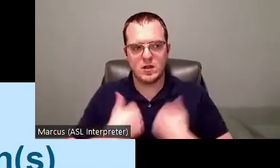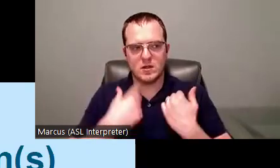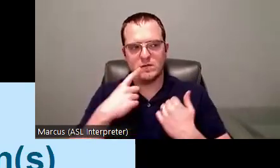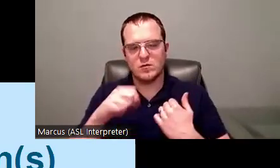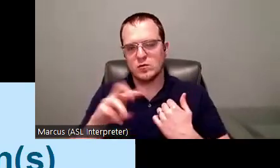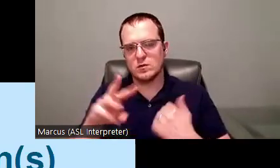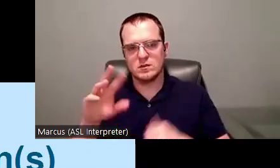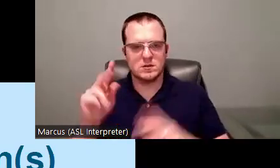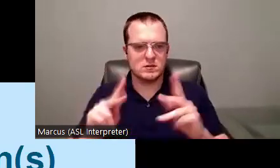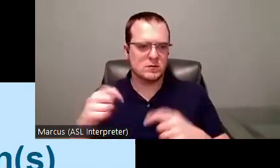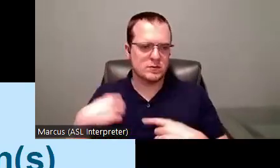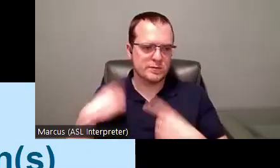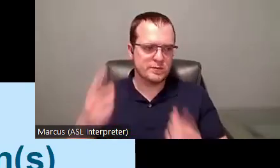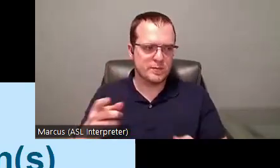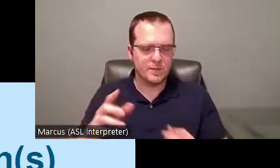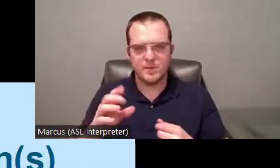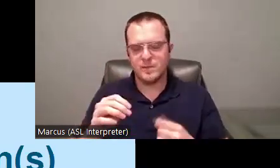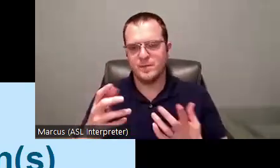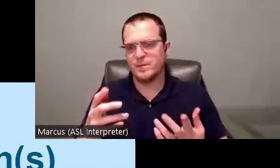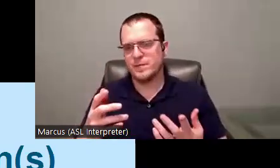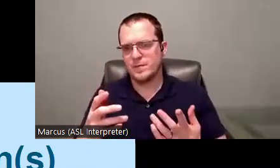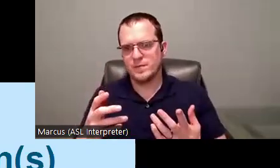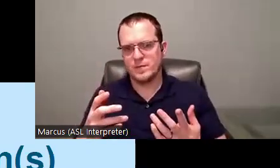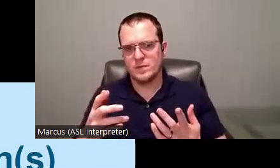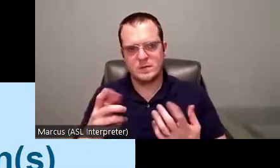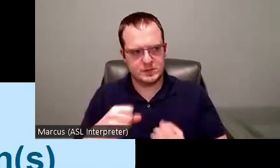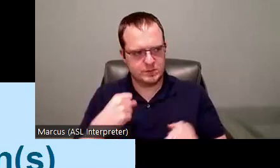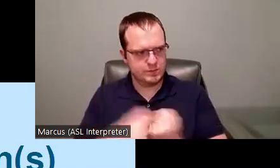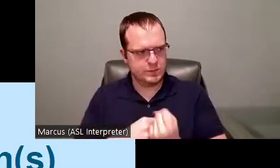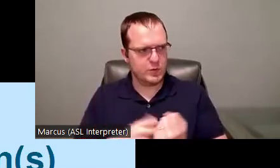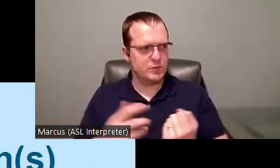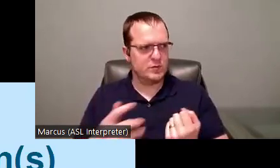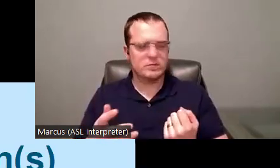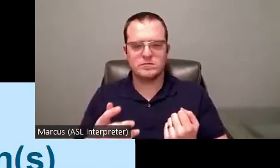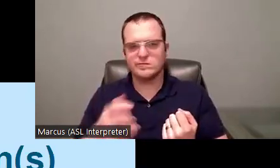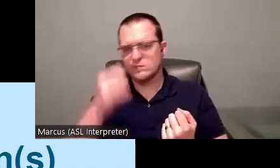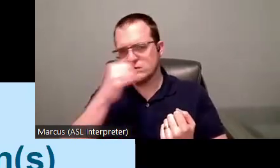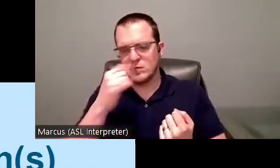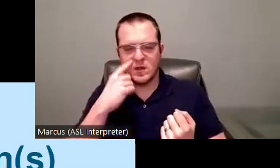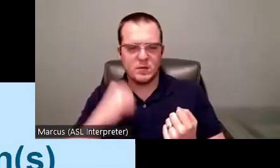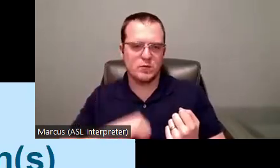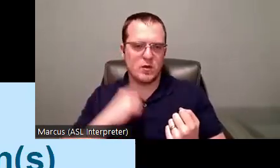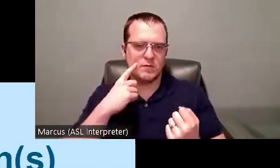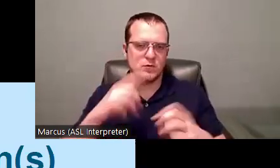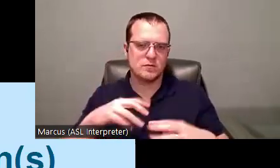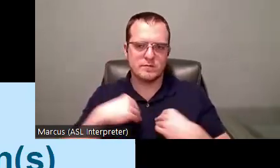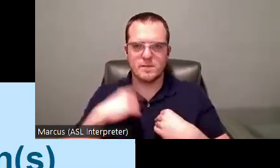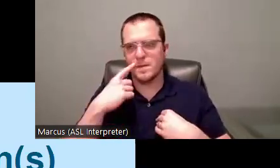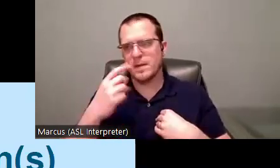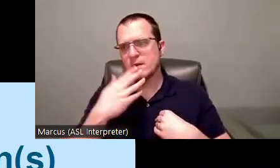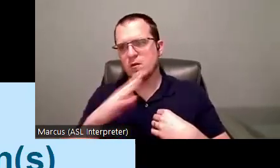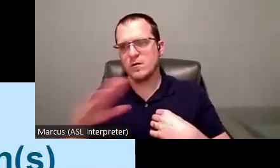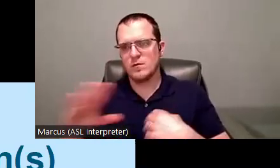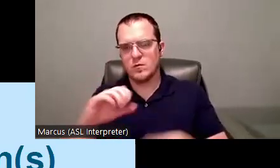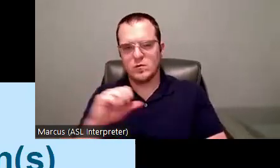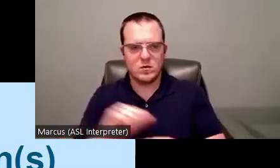So couldn't be more supportive of this and proud for us to take this. So thank you for your work on this, Annette.